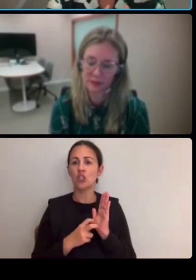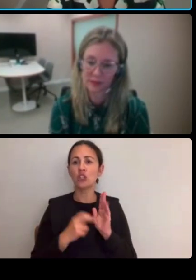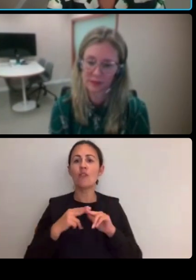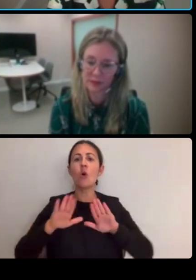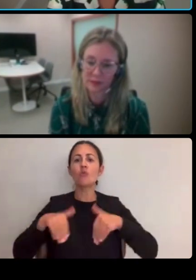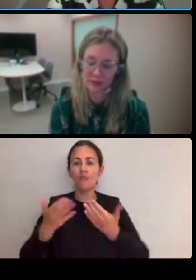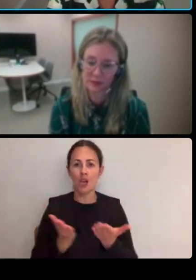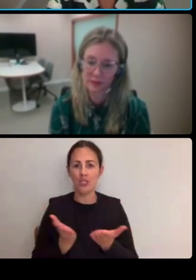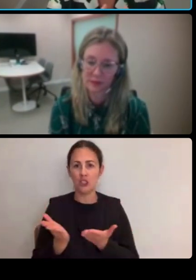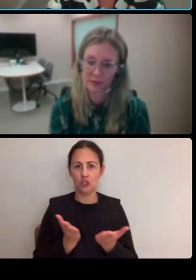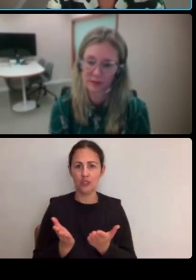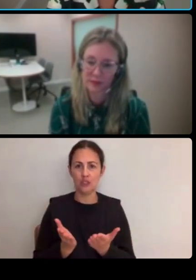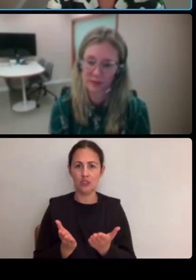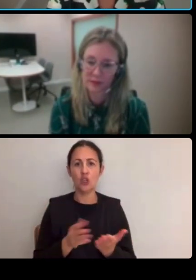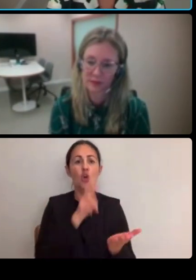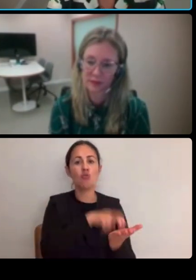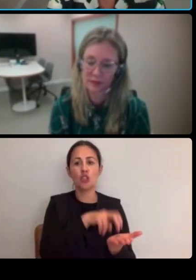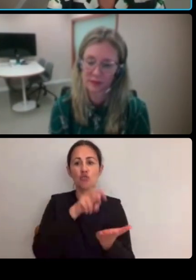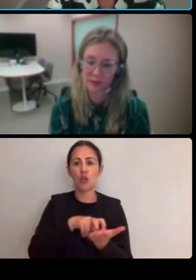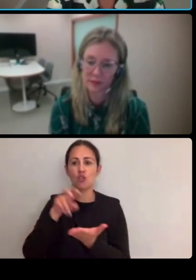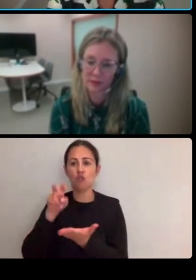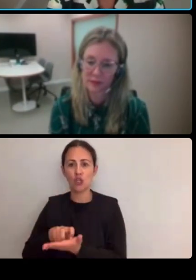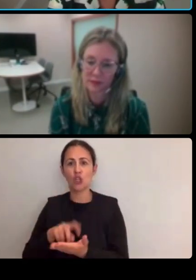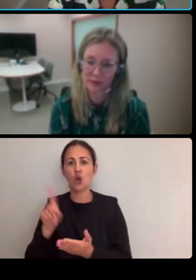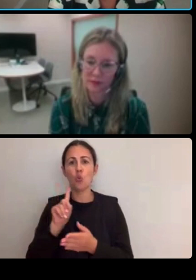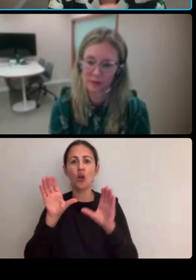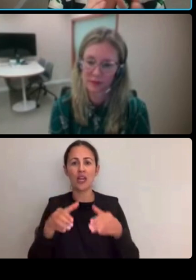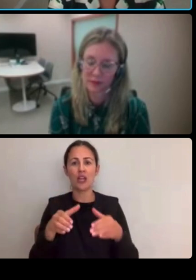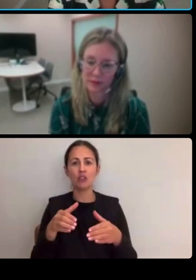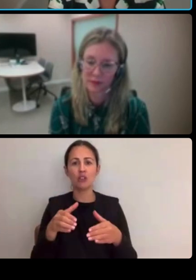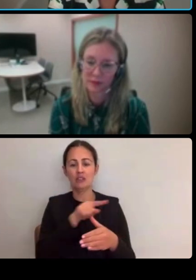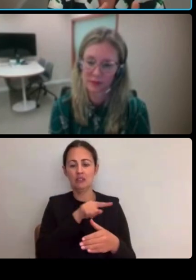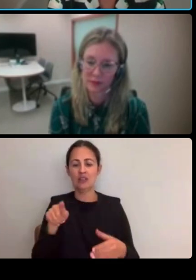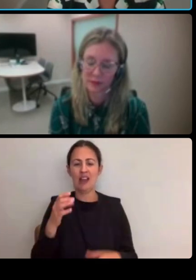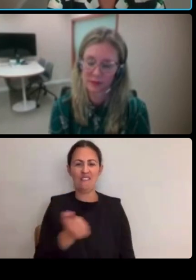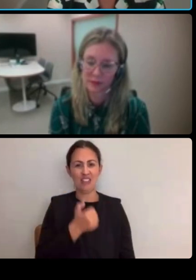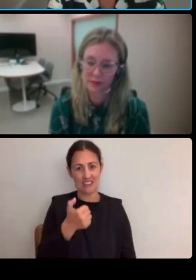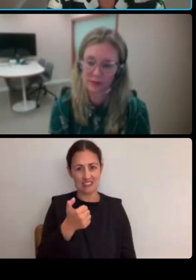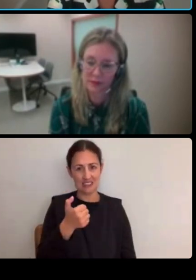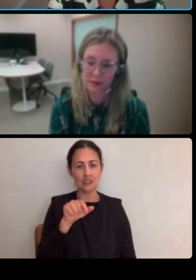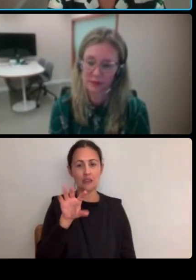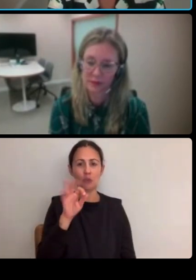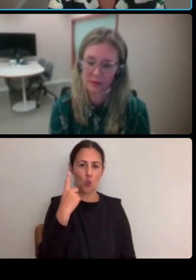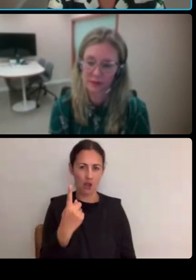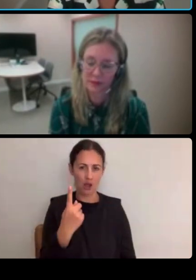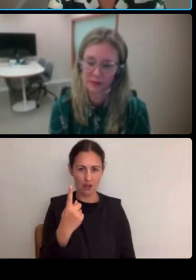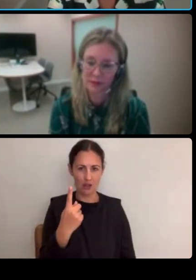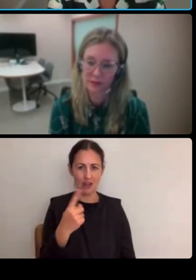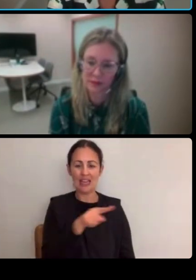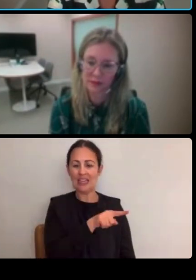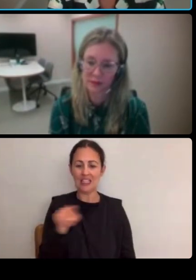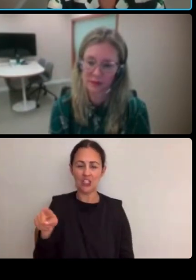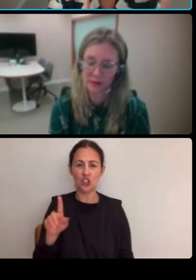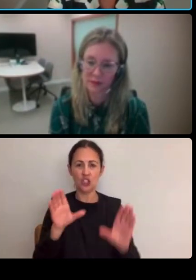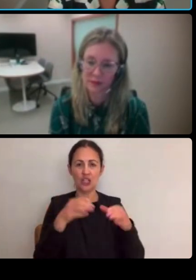services. They'll register into what we're suggesting is there are 6 different categories, and each category has been determined based on